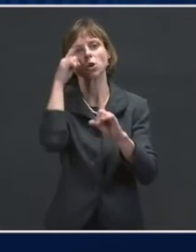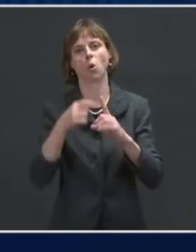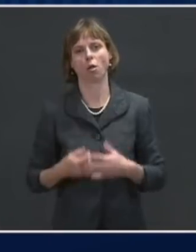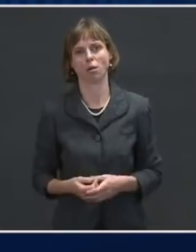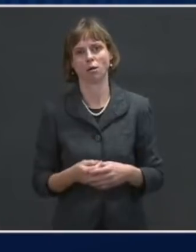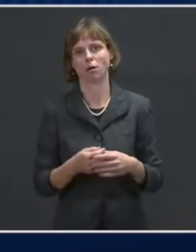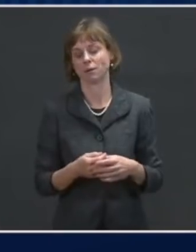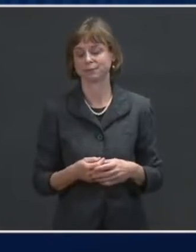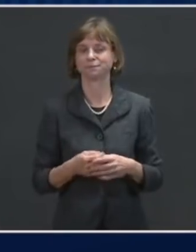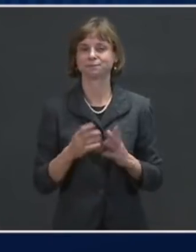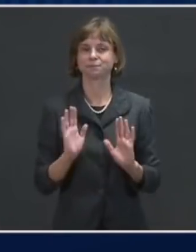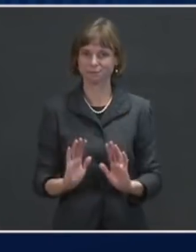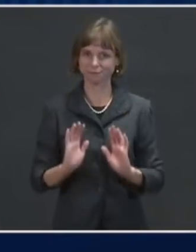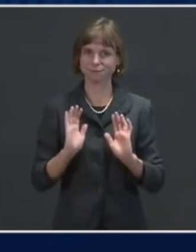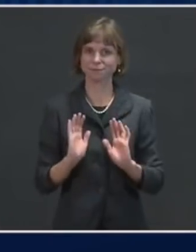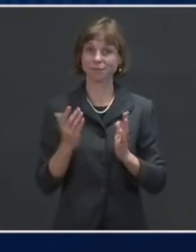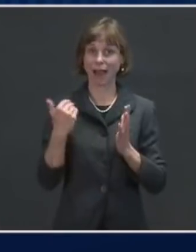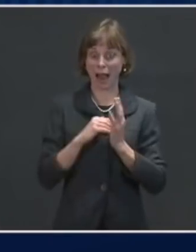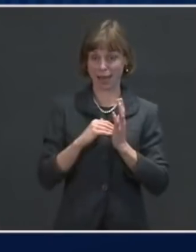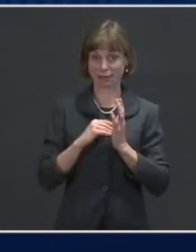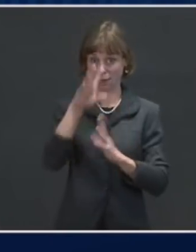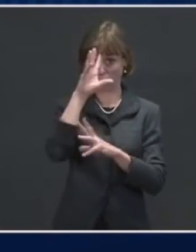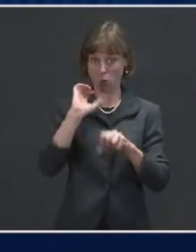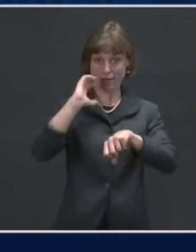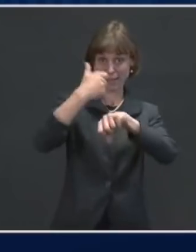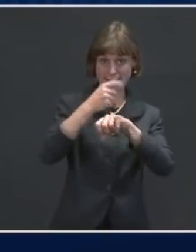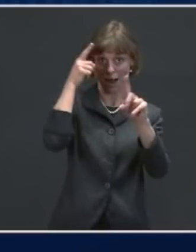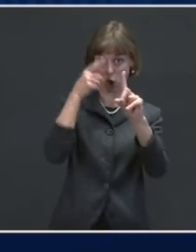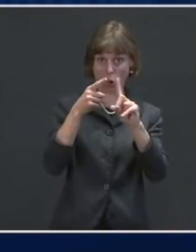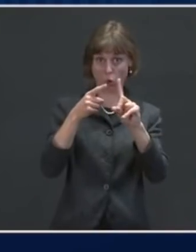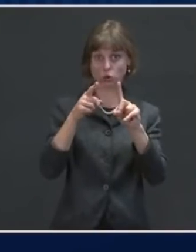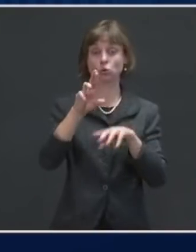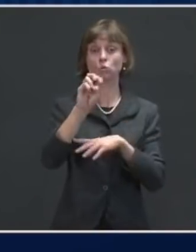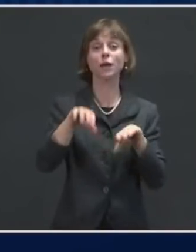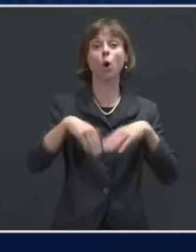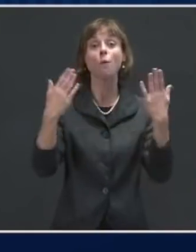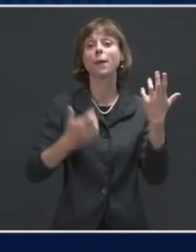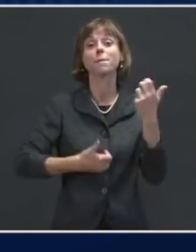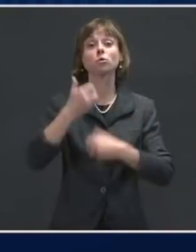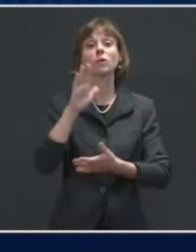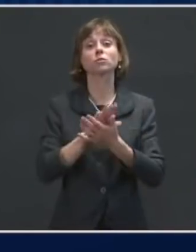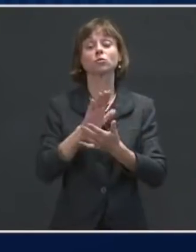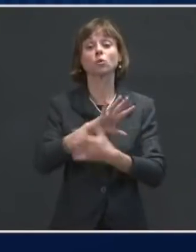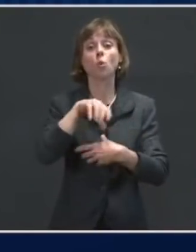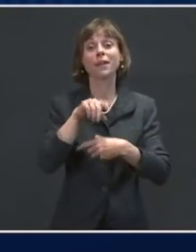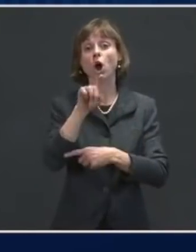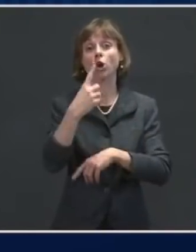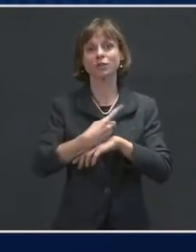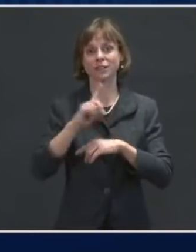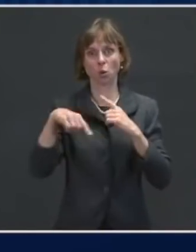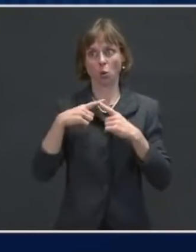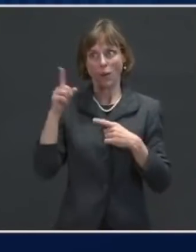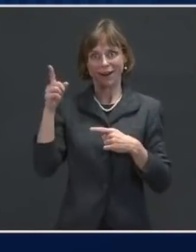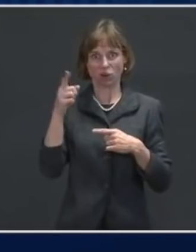president set a goal of reopening the majority of schools within 100 days. And when you asked what that meant, I answered the